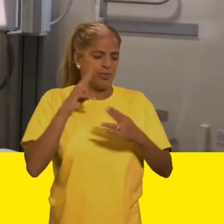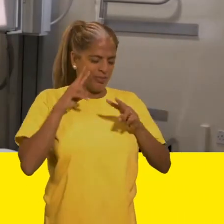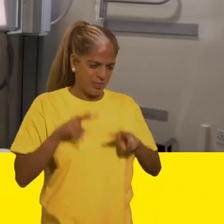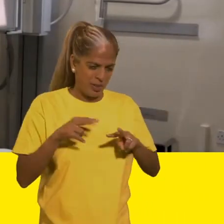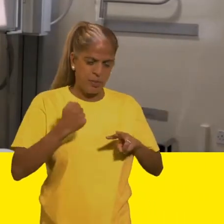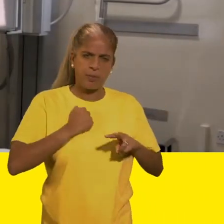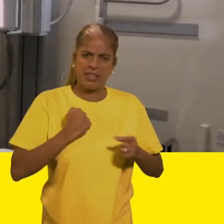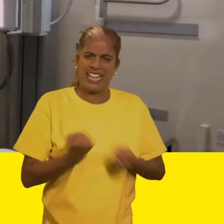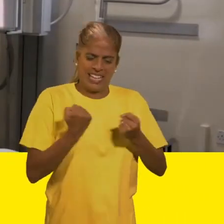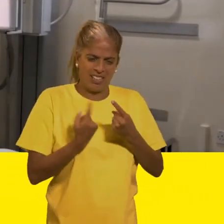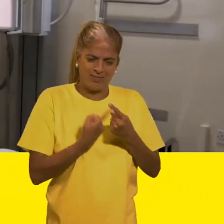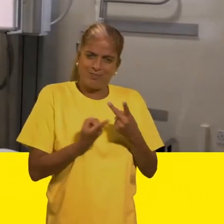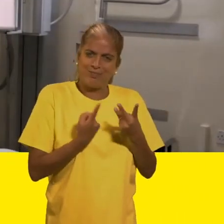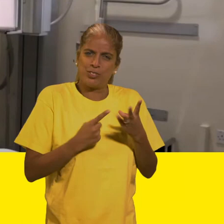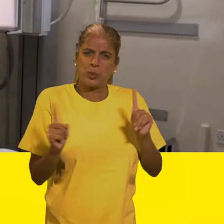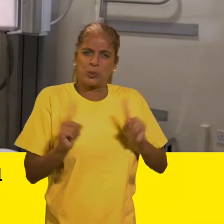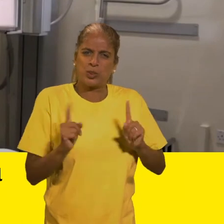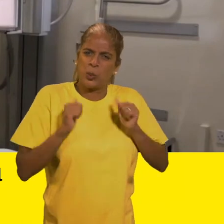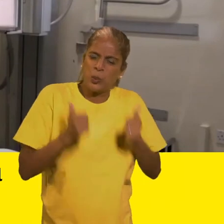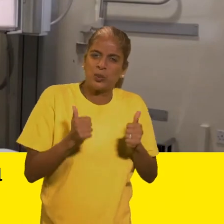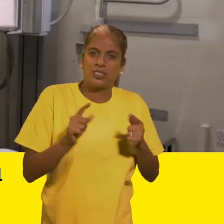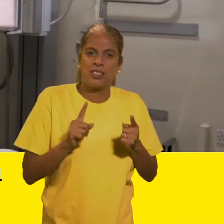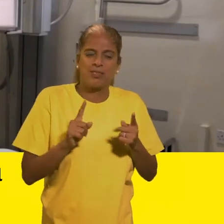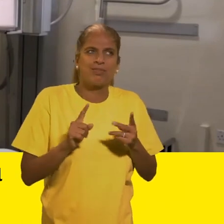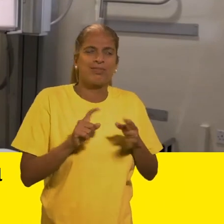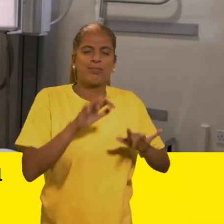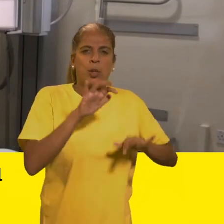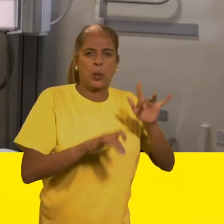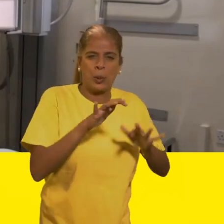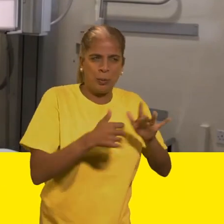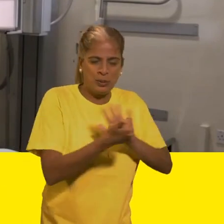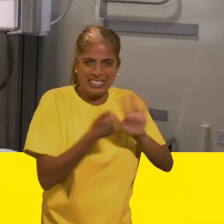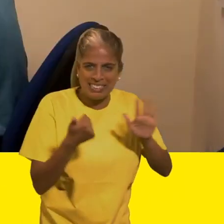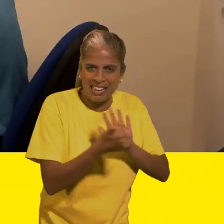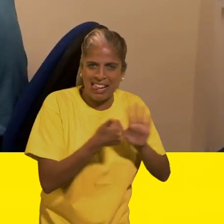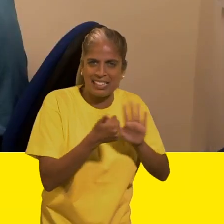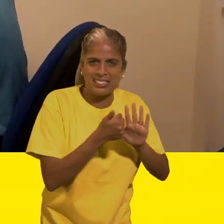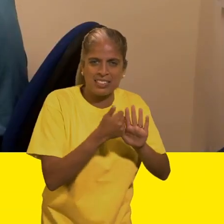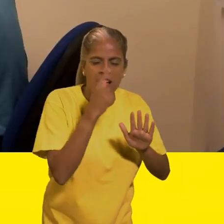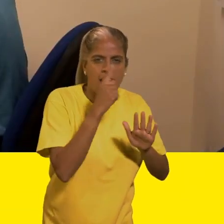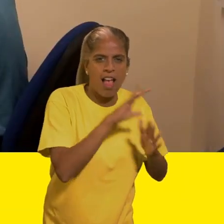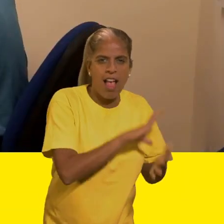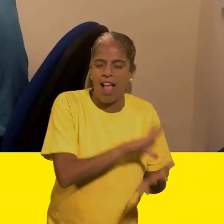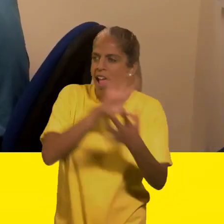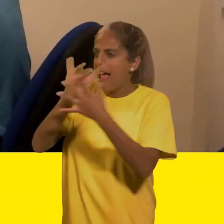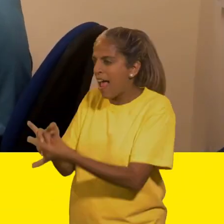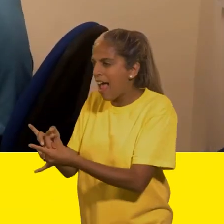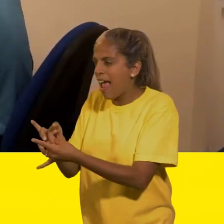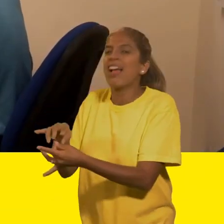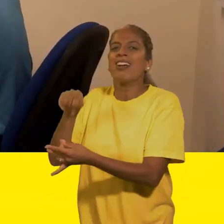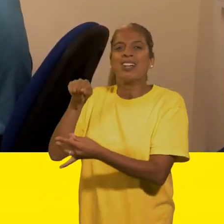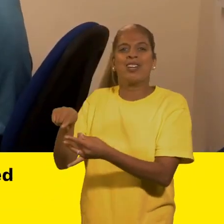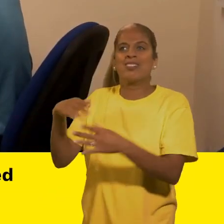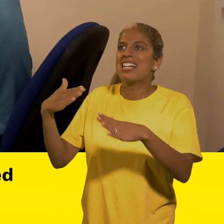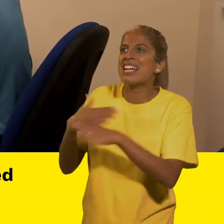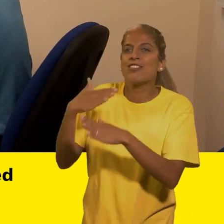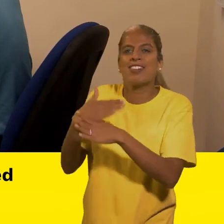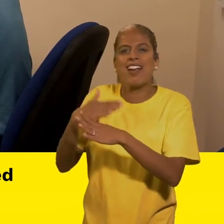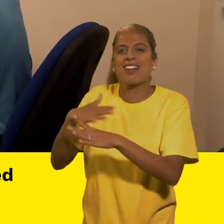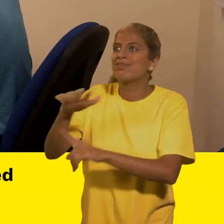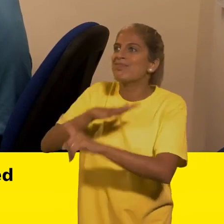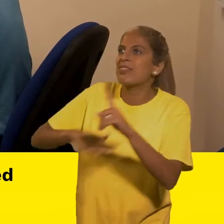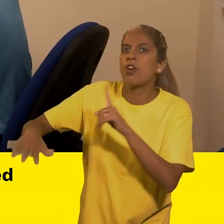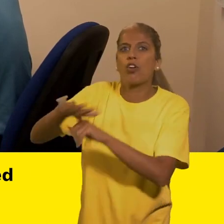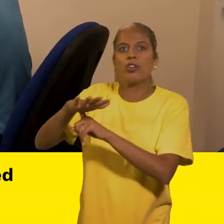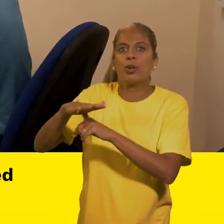just looking at my strength of my computing skill and applying that to something that I found to be